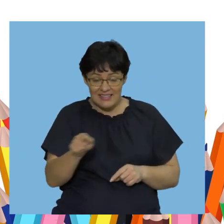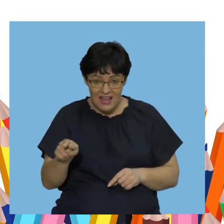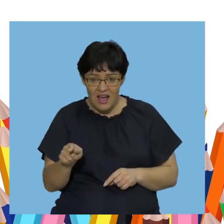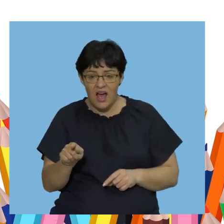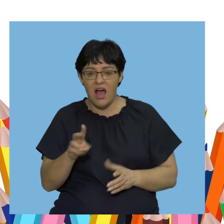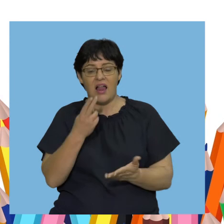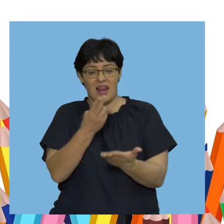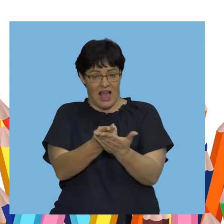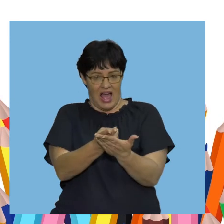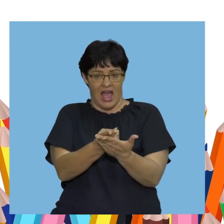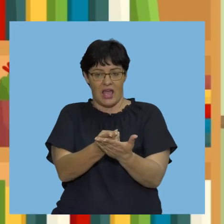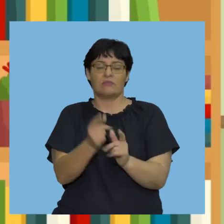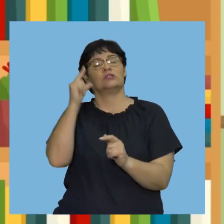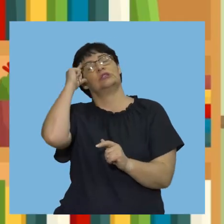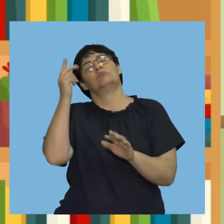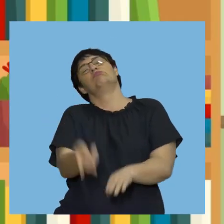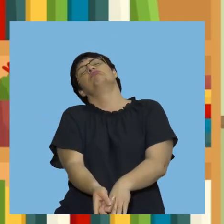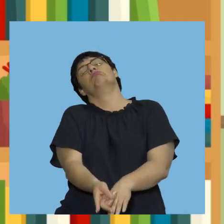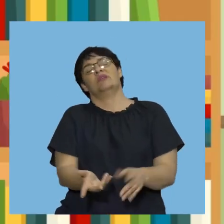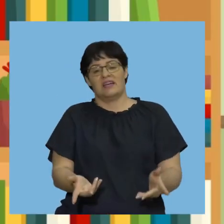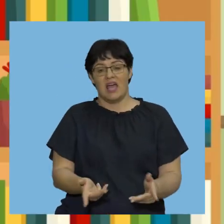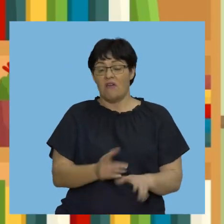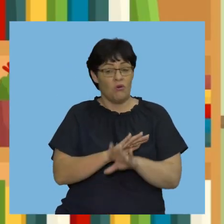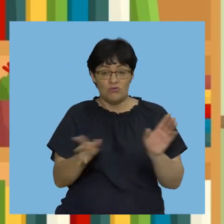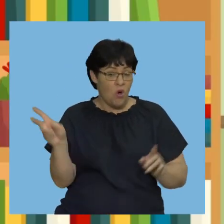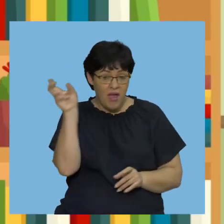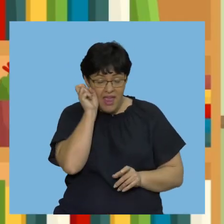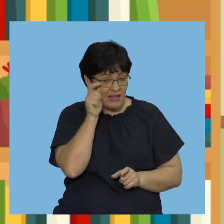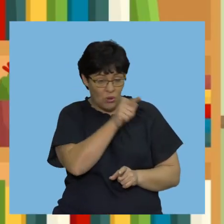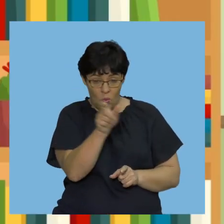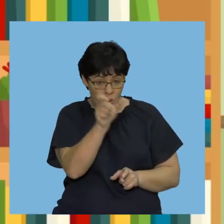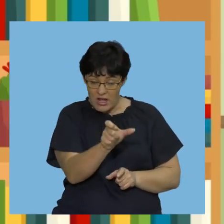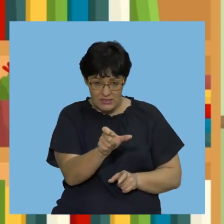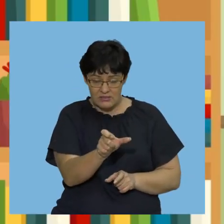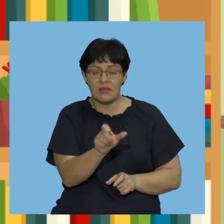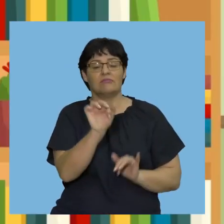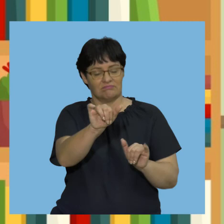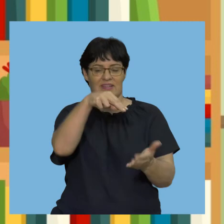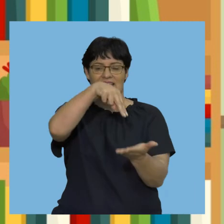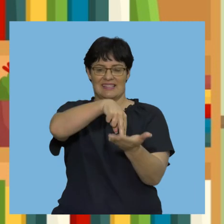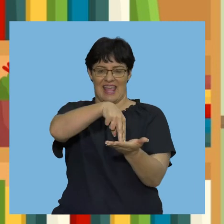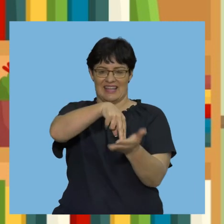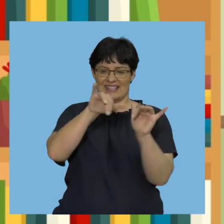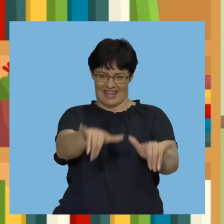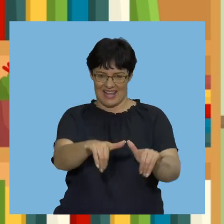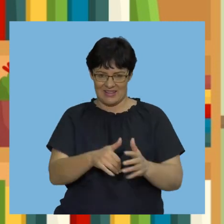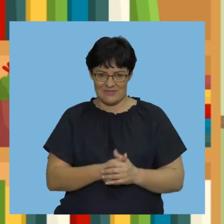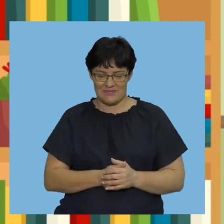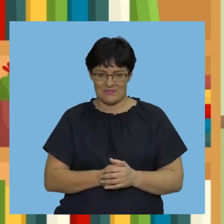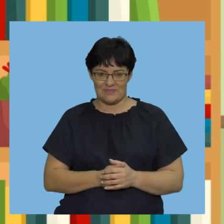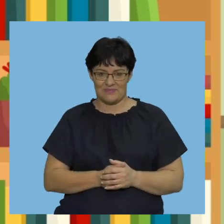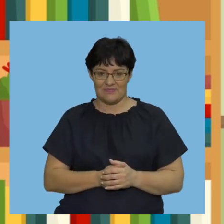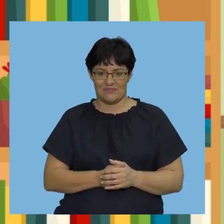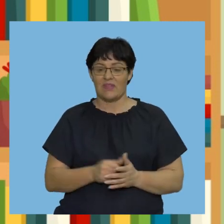down and pretend to sleep. If you don't hear one of those words, then just stay standing.